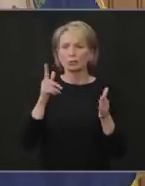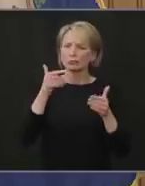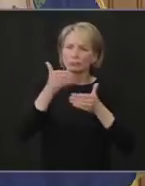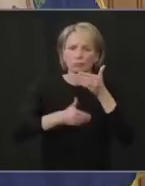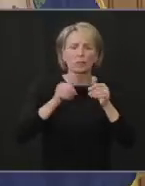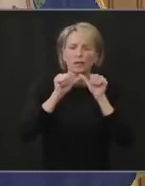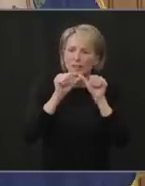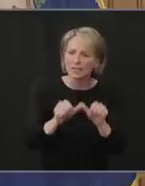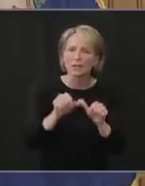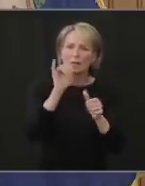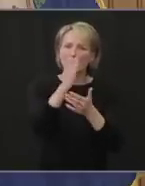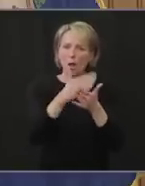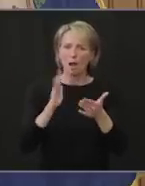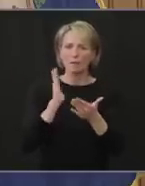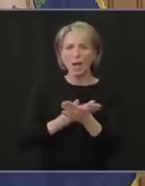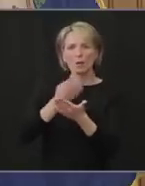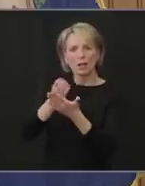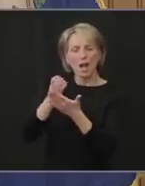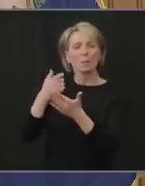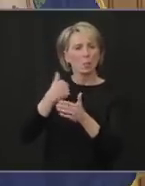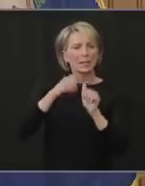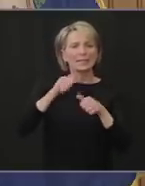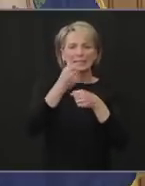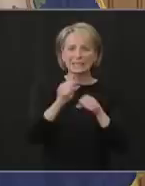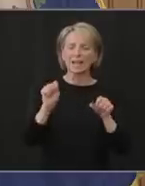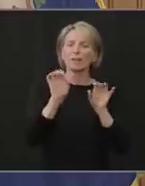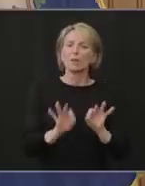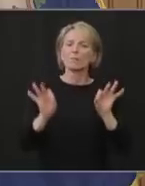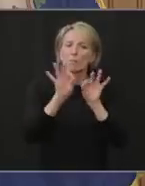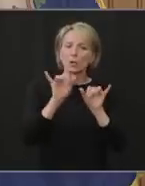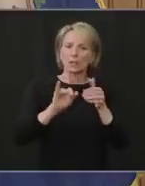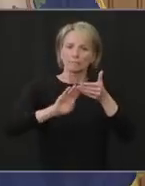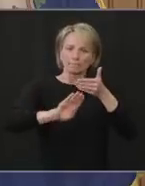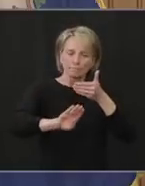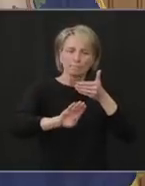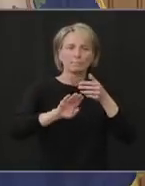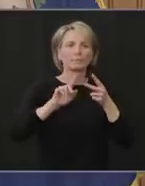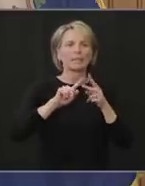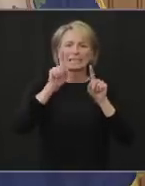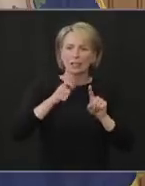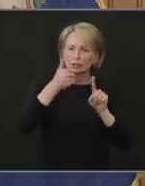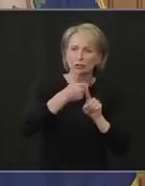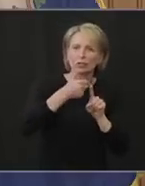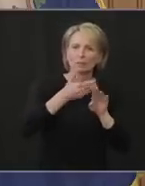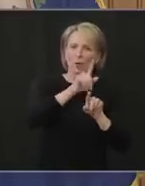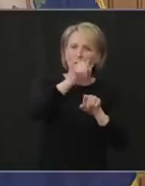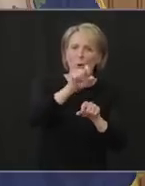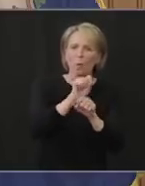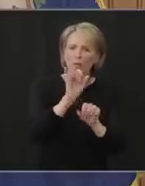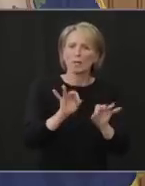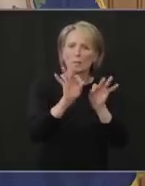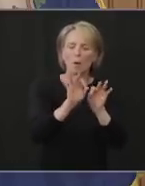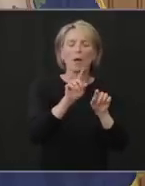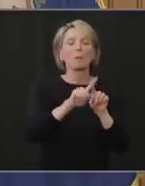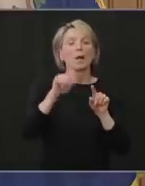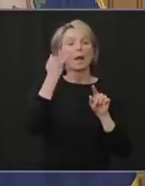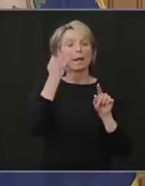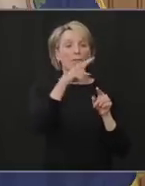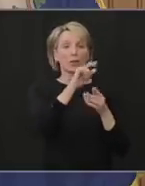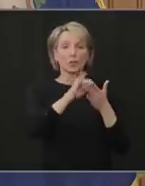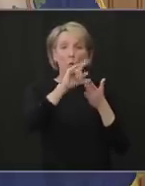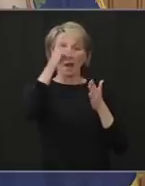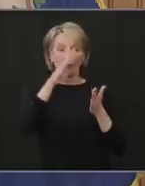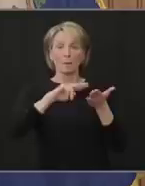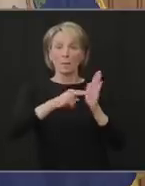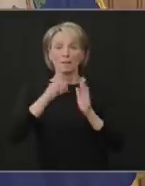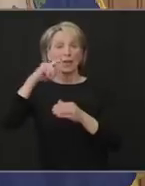that's part of our economy, and I think we can do it safely. If the governor was talking about, small inside construction, there we ought to be